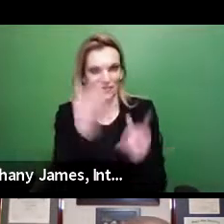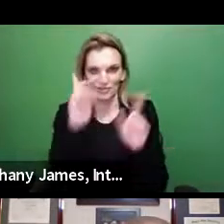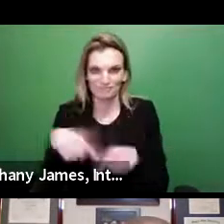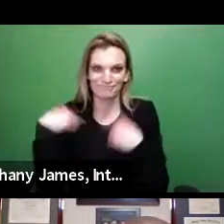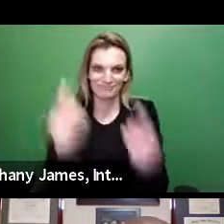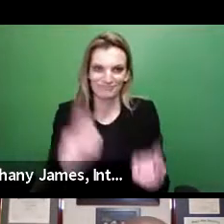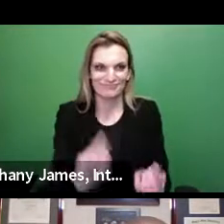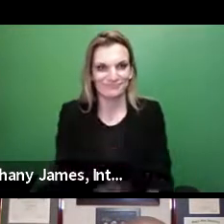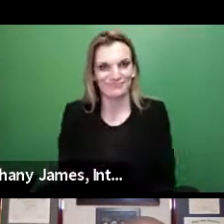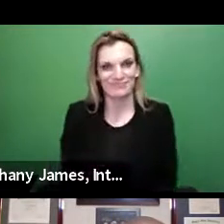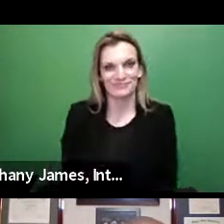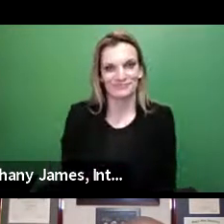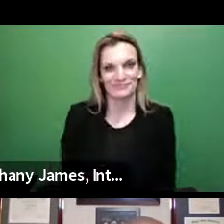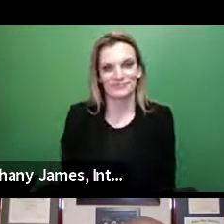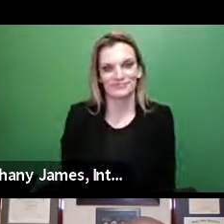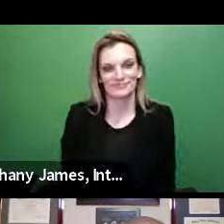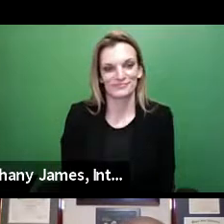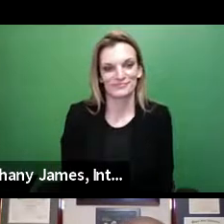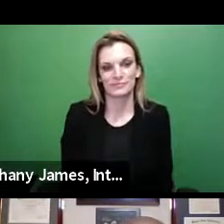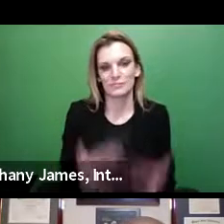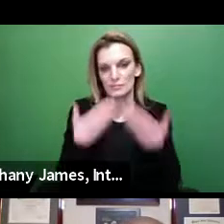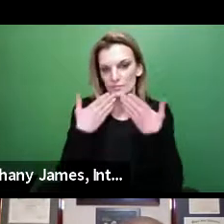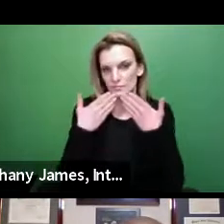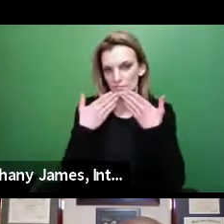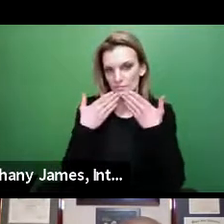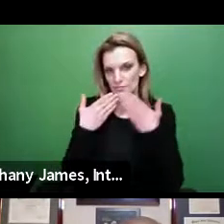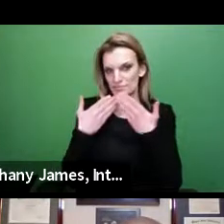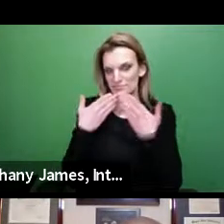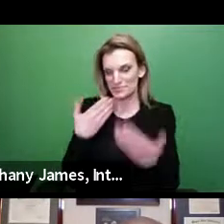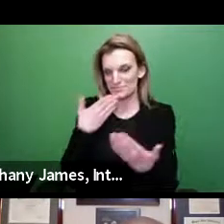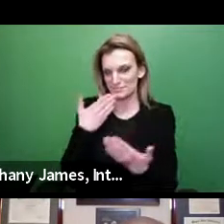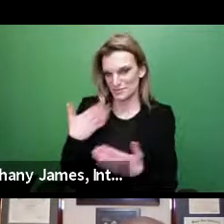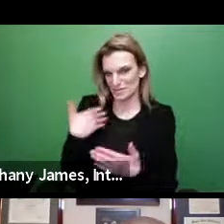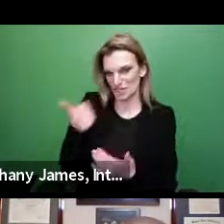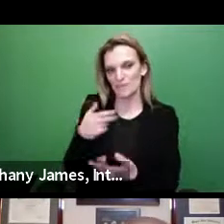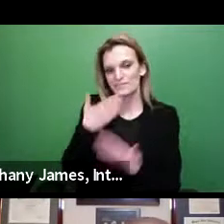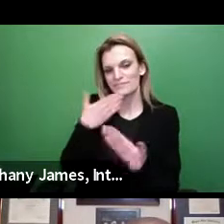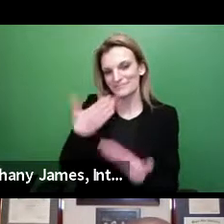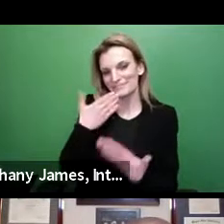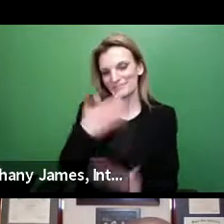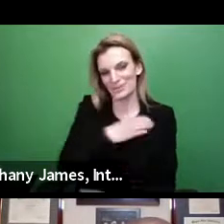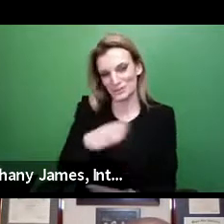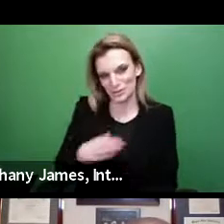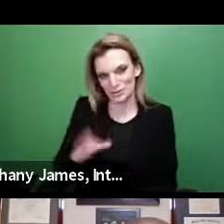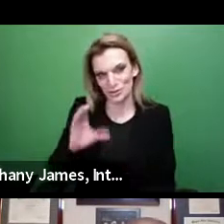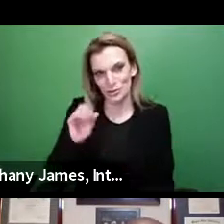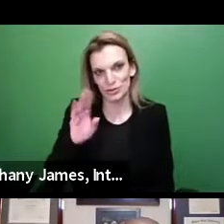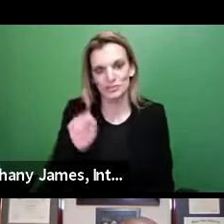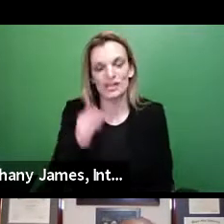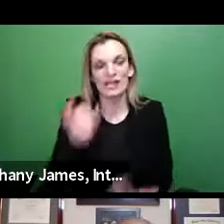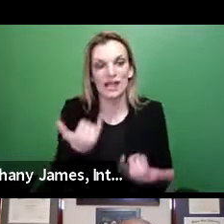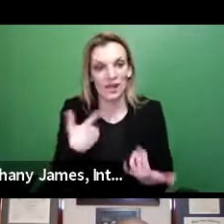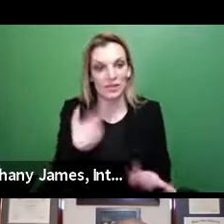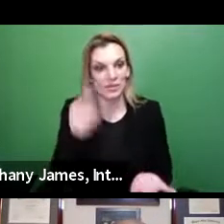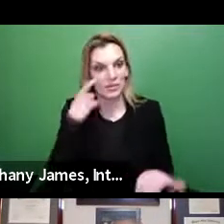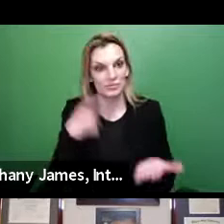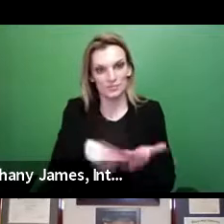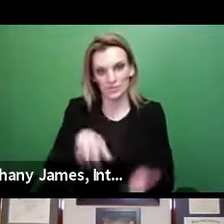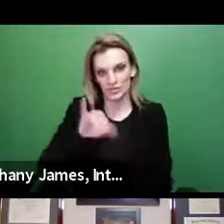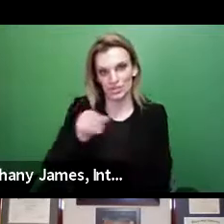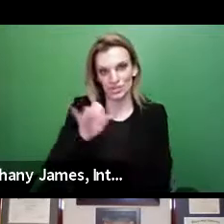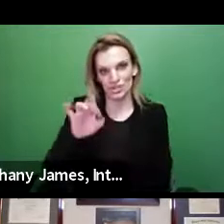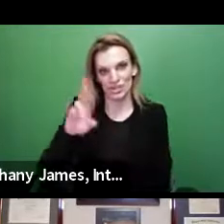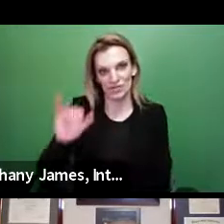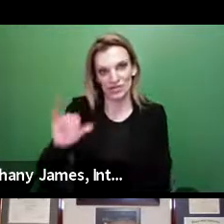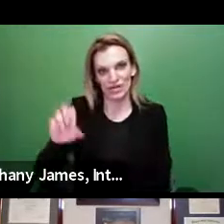you. Thank you, Commissioner Combs. Our next commissioner that we are going to recognize is Commissioner Jeffrey Sakwa, who served on the commission